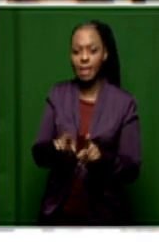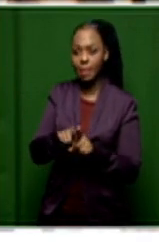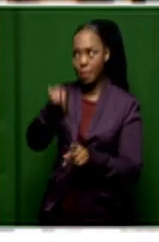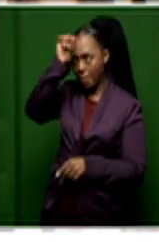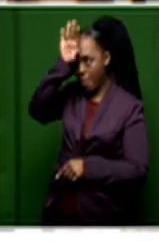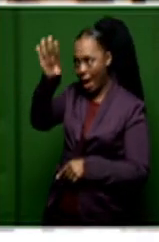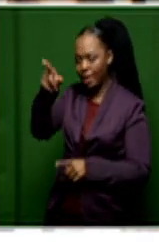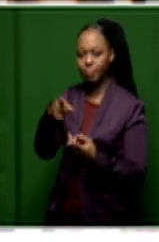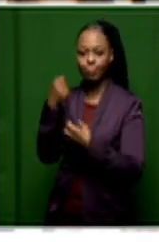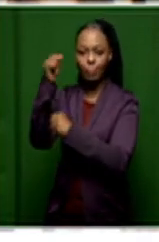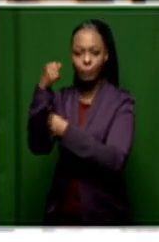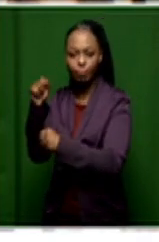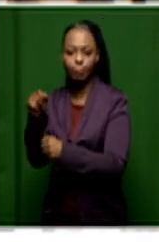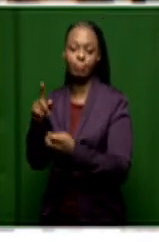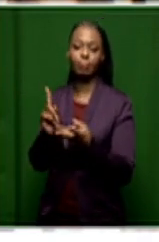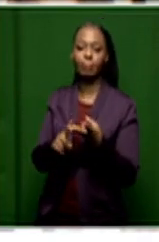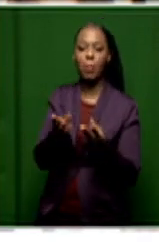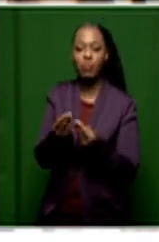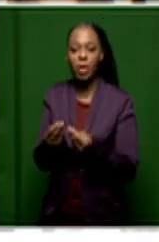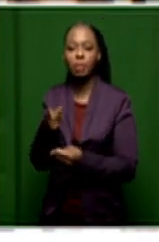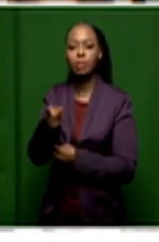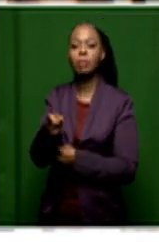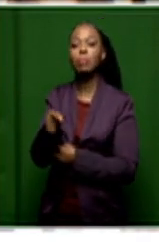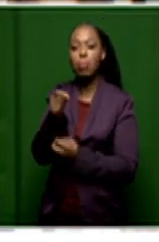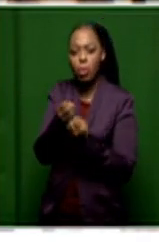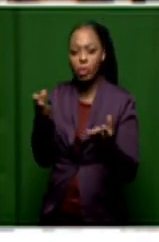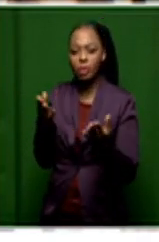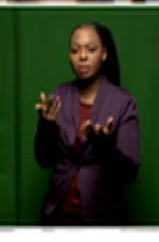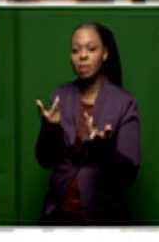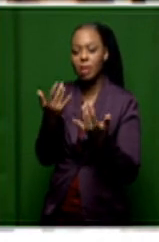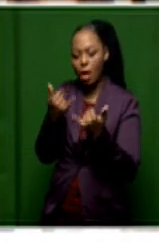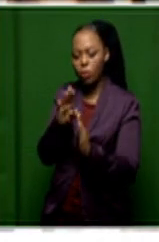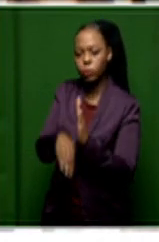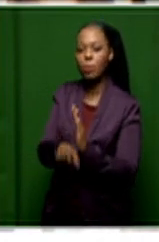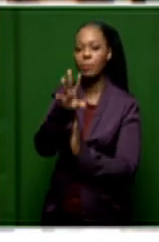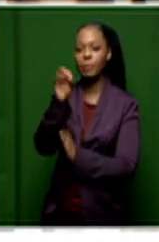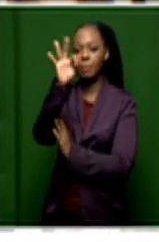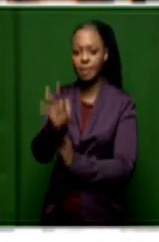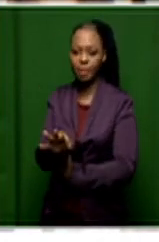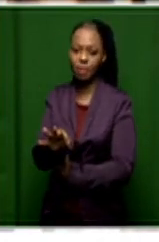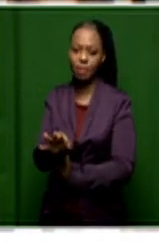and manufacturing contracted by 50% during lockdown.